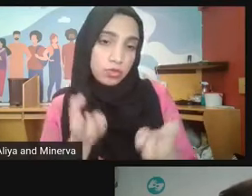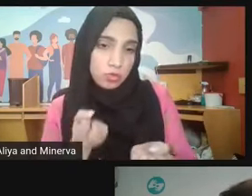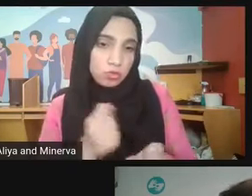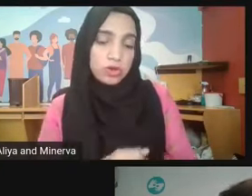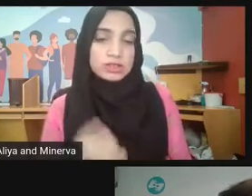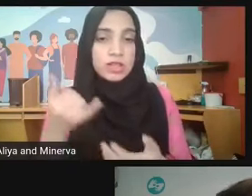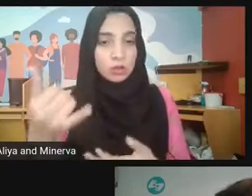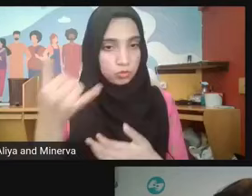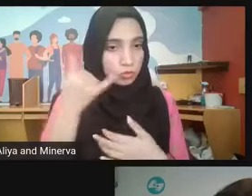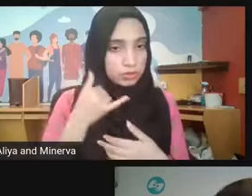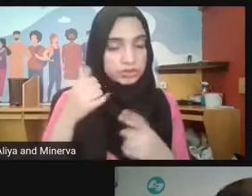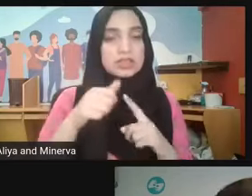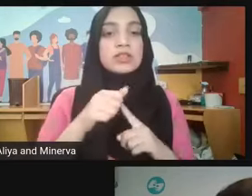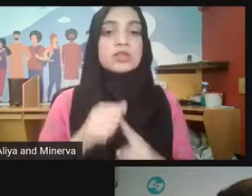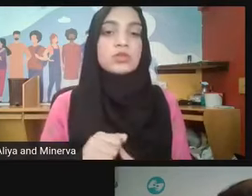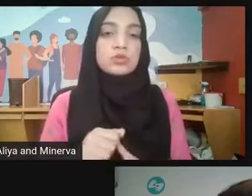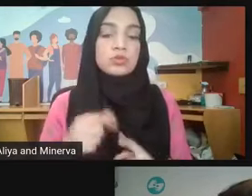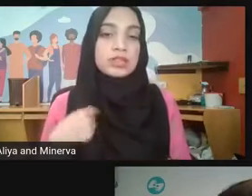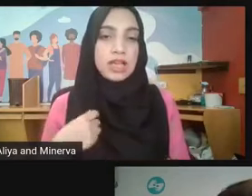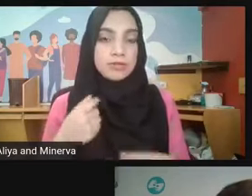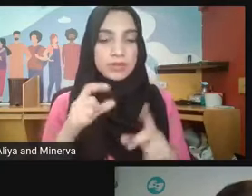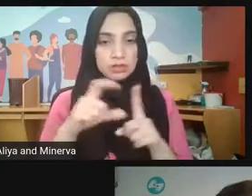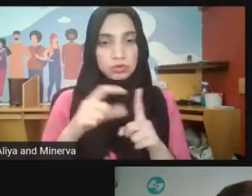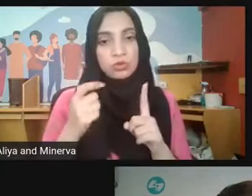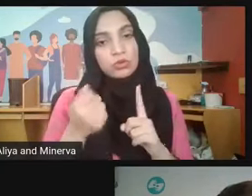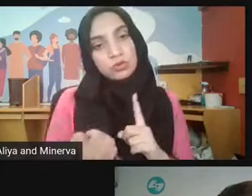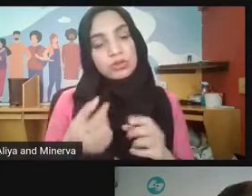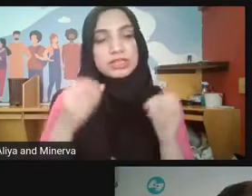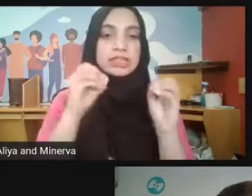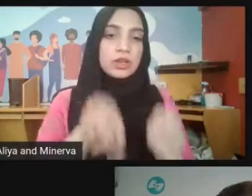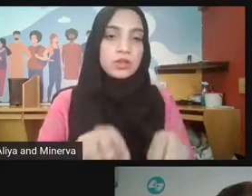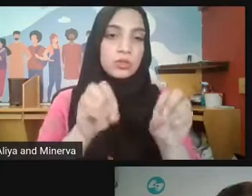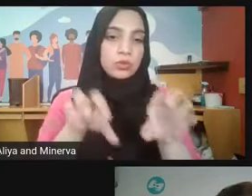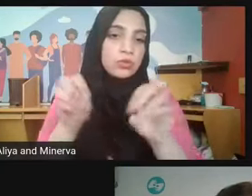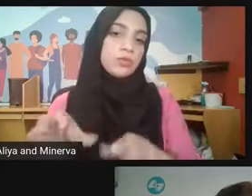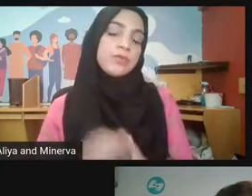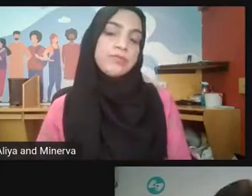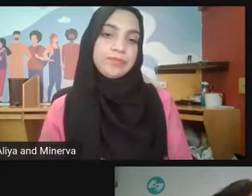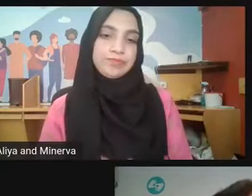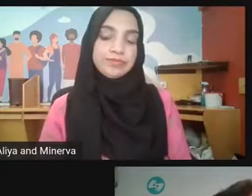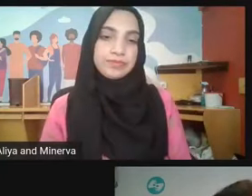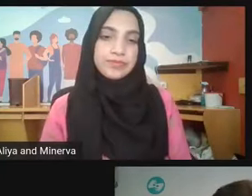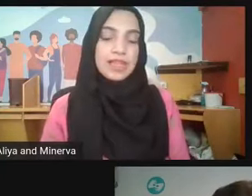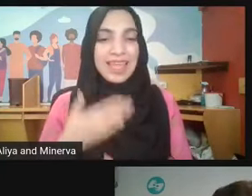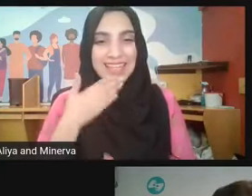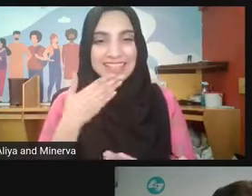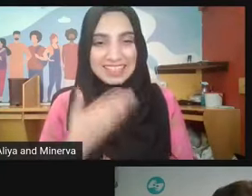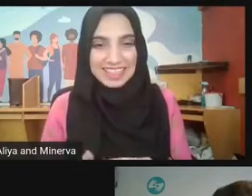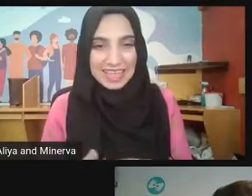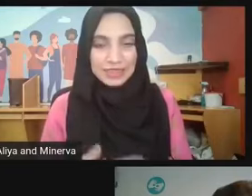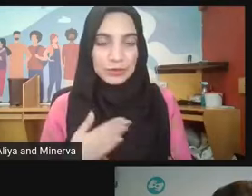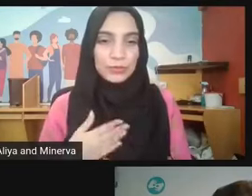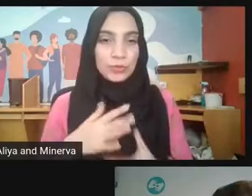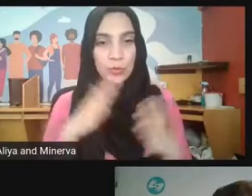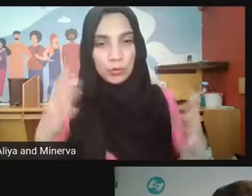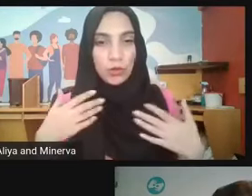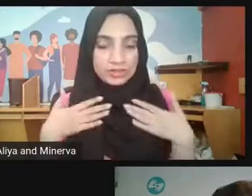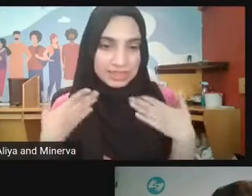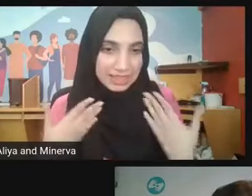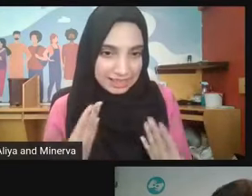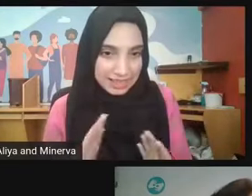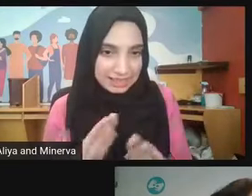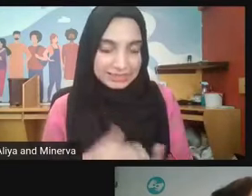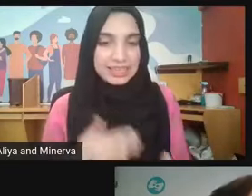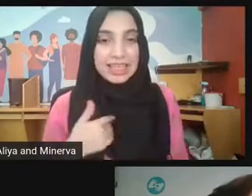to donate this to those women. You offer this to the